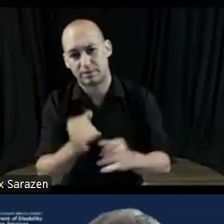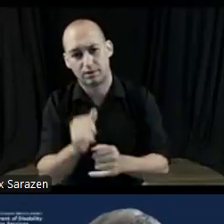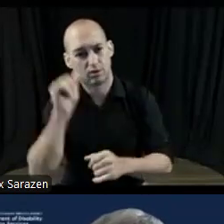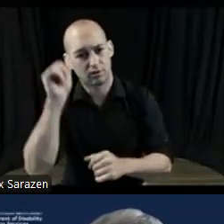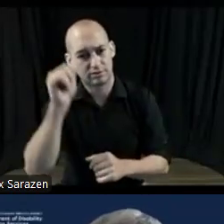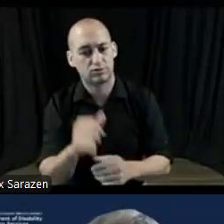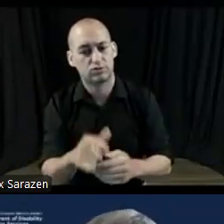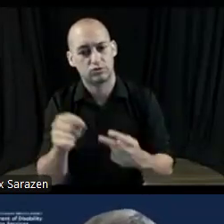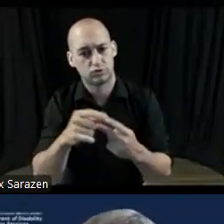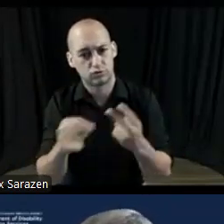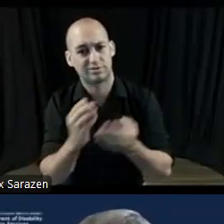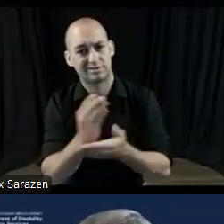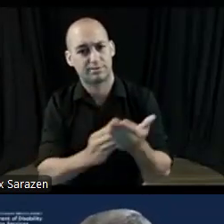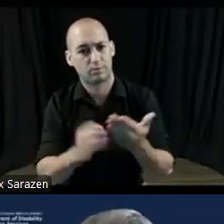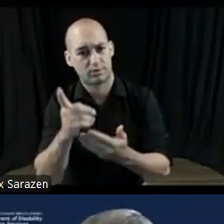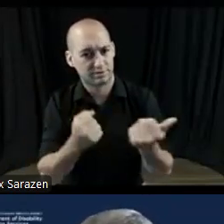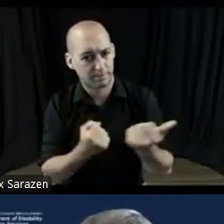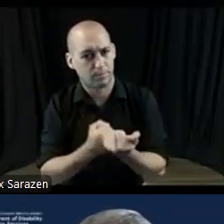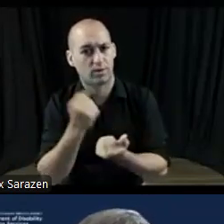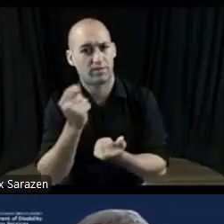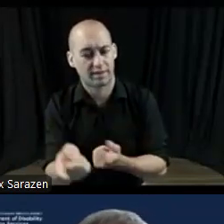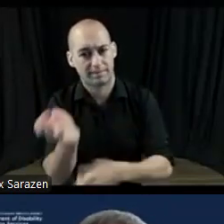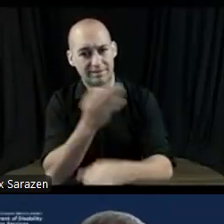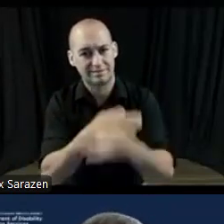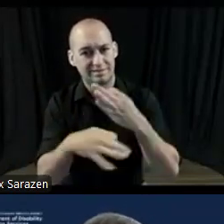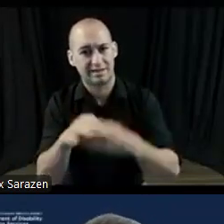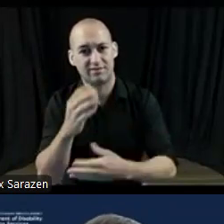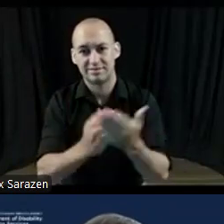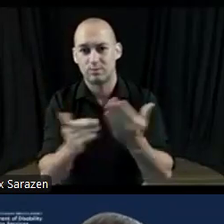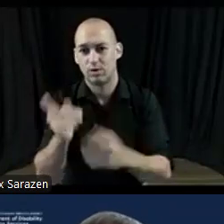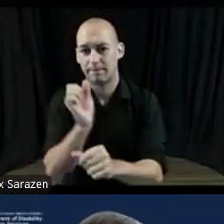them in making a decision instead of having somebody make a decision for them.